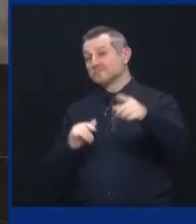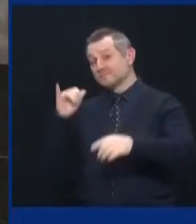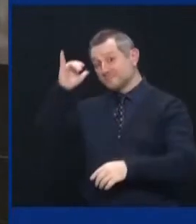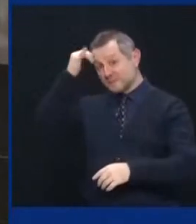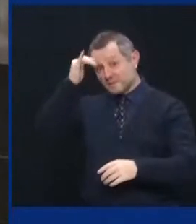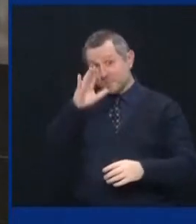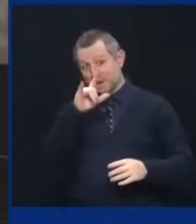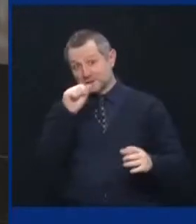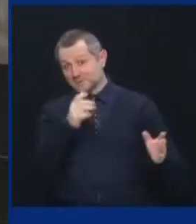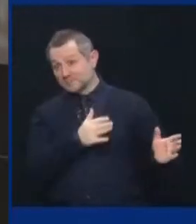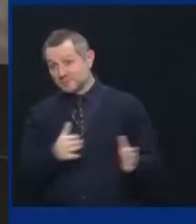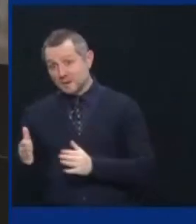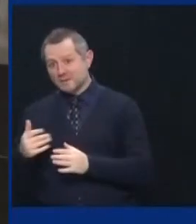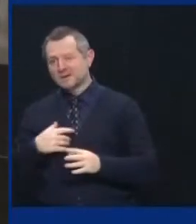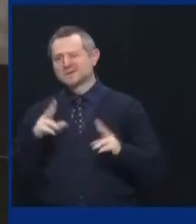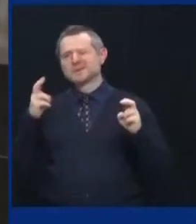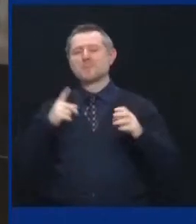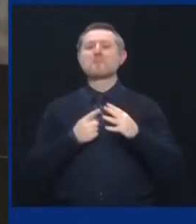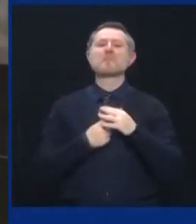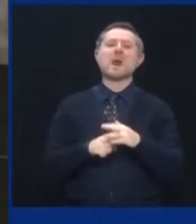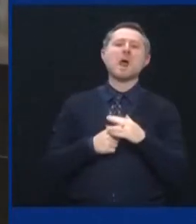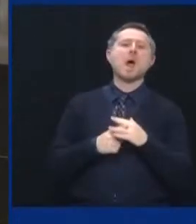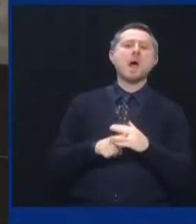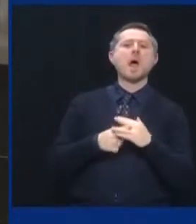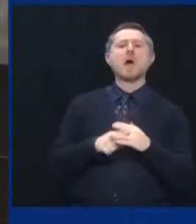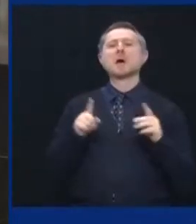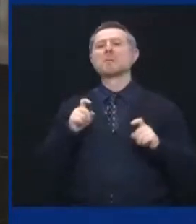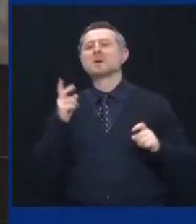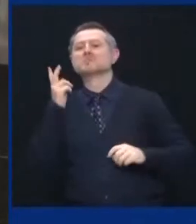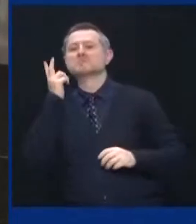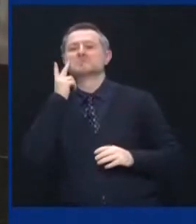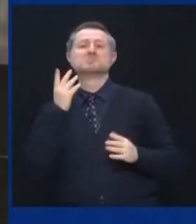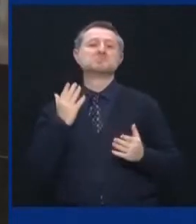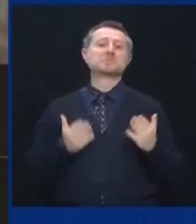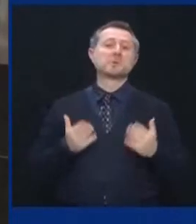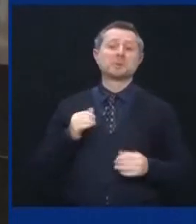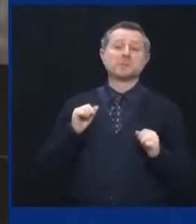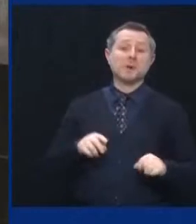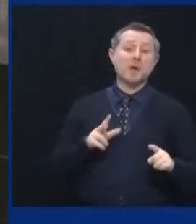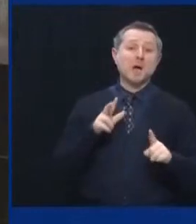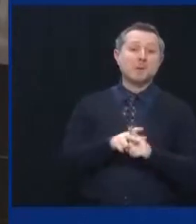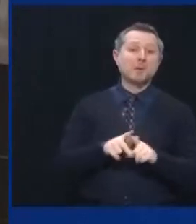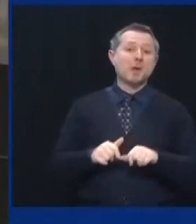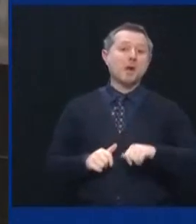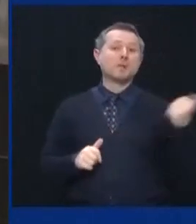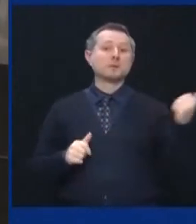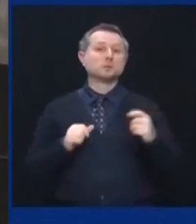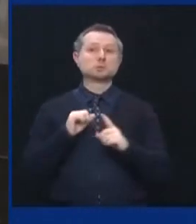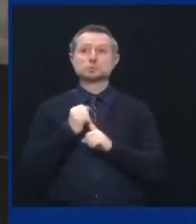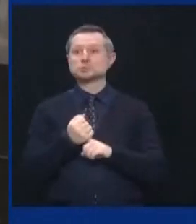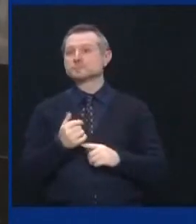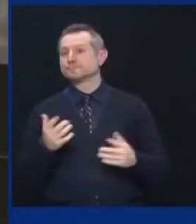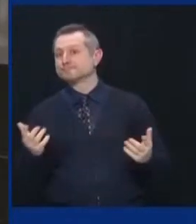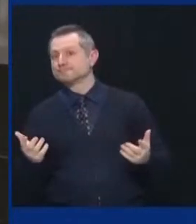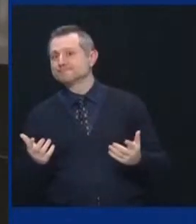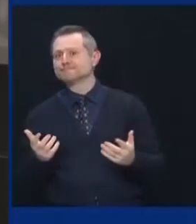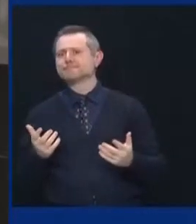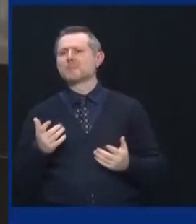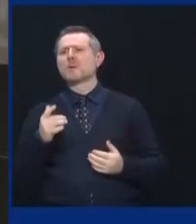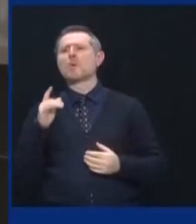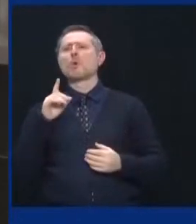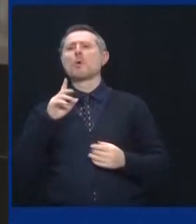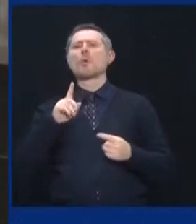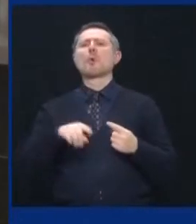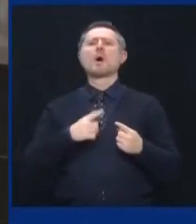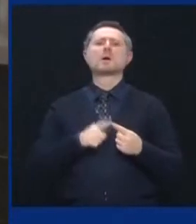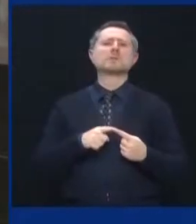a pilot with the possibility that it could apply to other situations. How soon might you be able to test